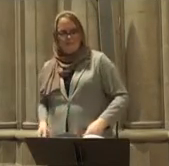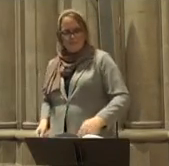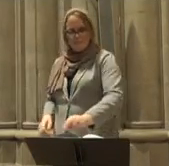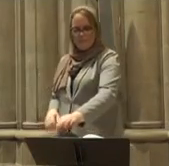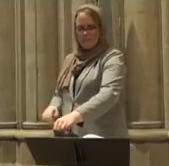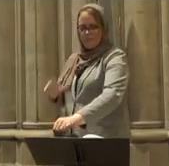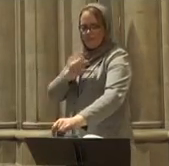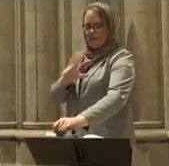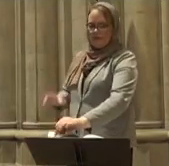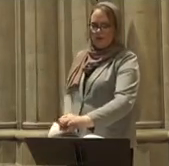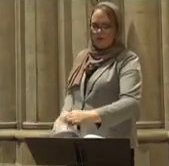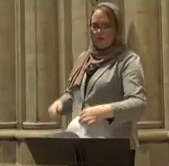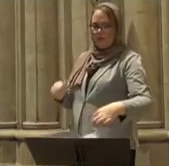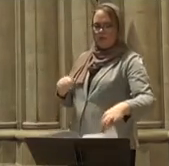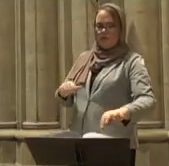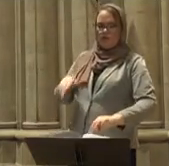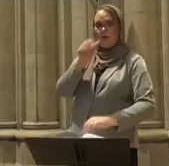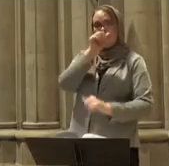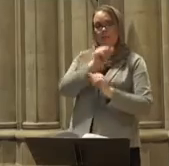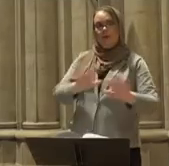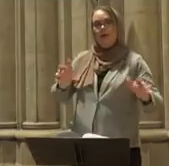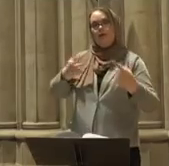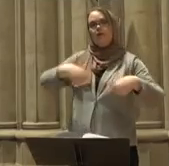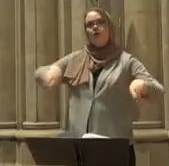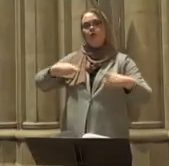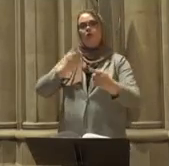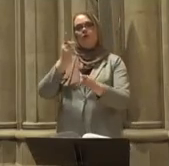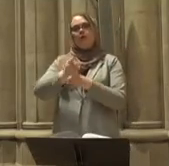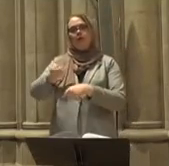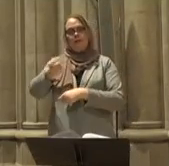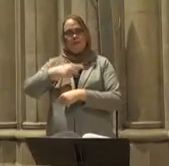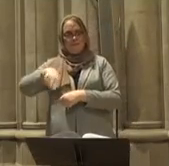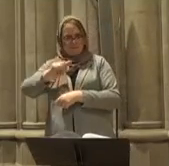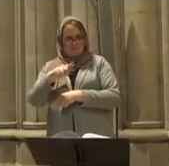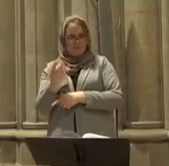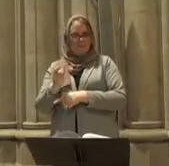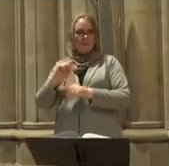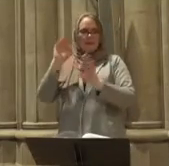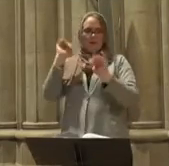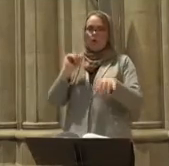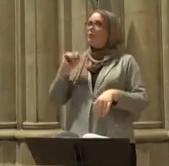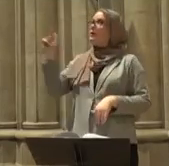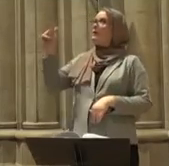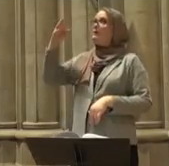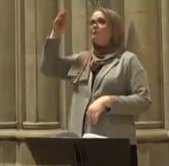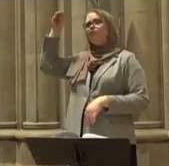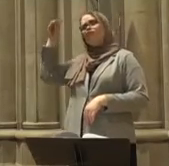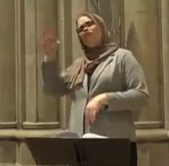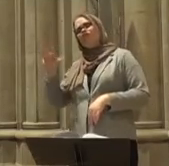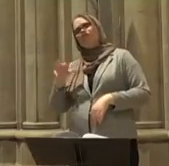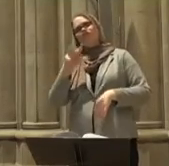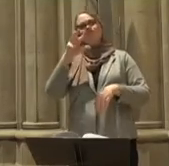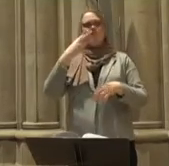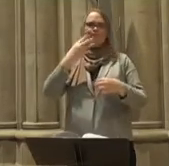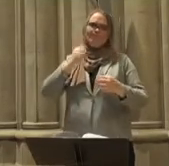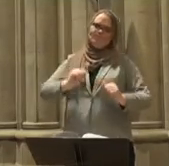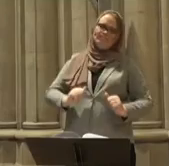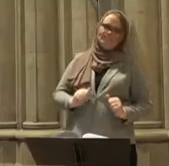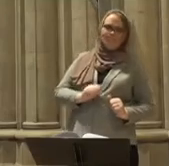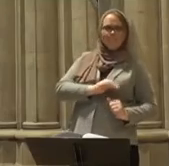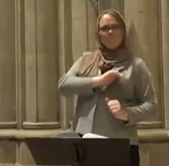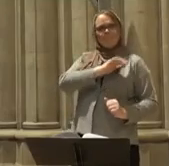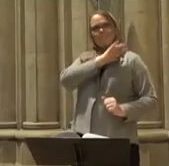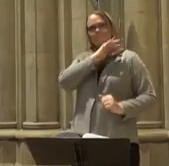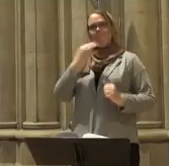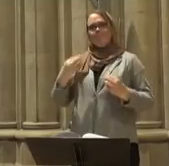The Lord bless you and keep you. The Lord make his face to shine upon you and be gracious to you. The Lord lift up